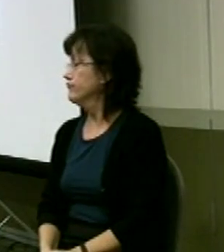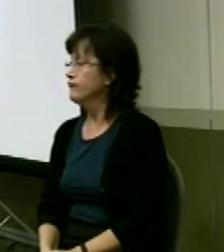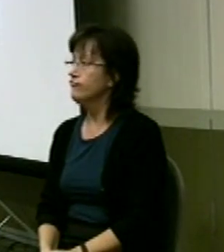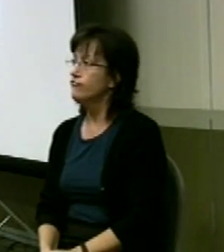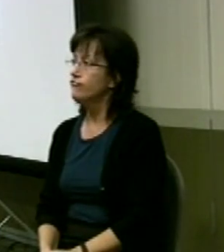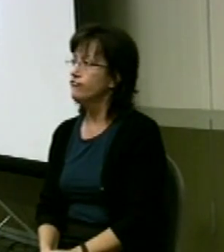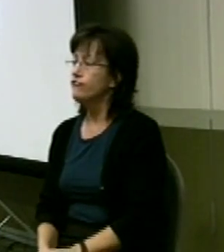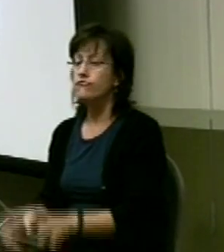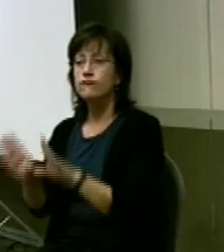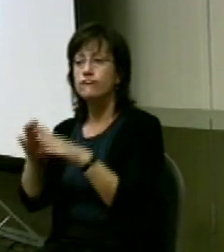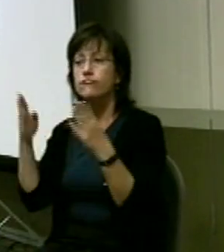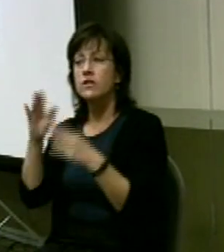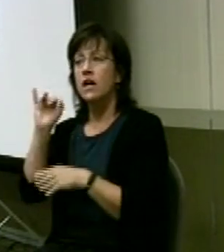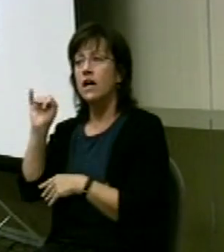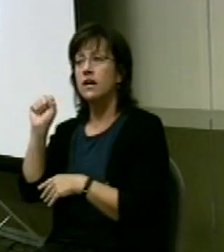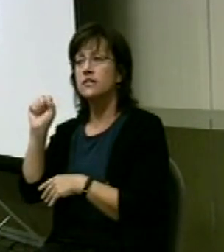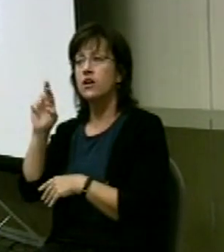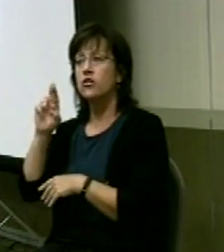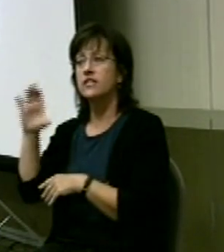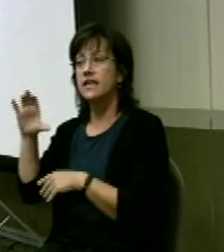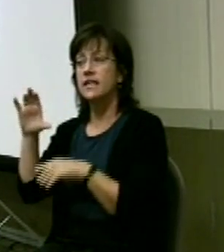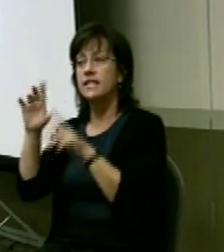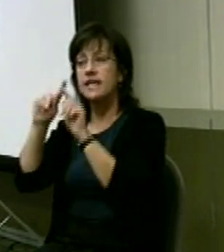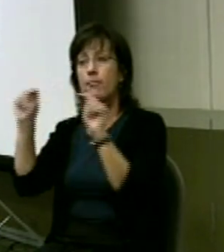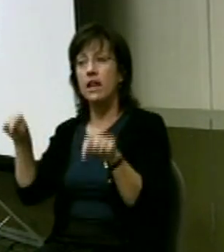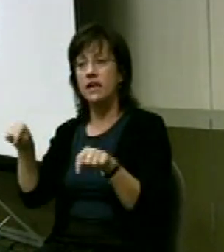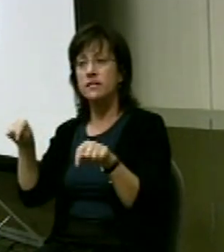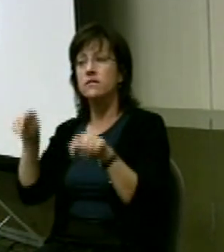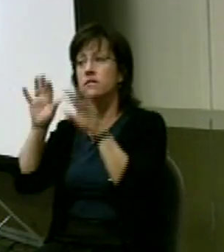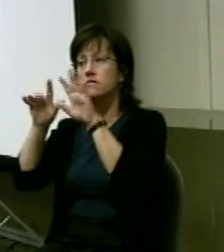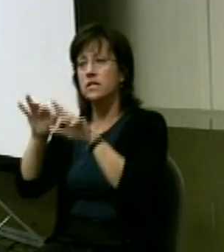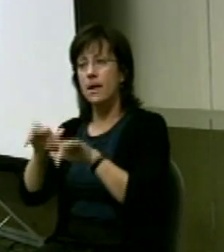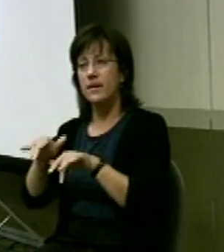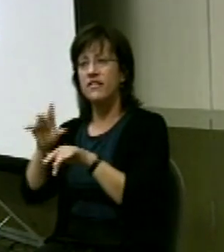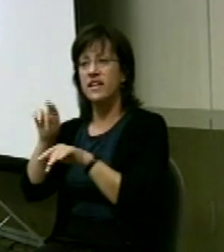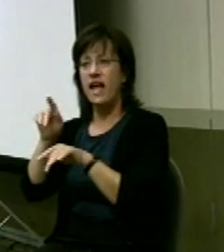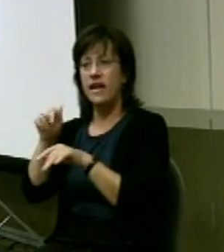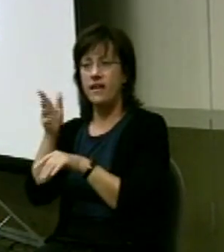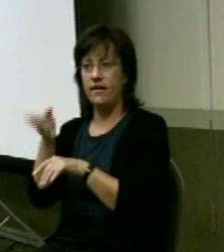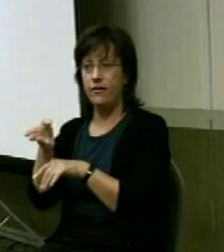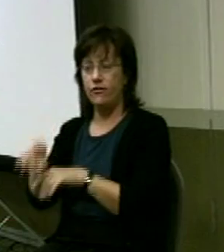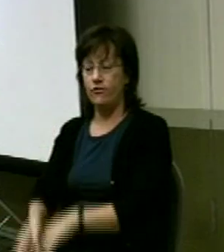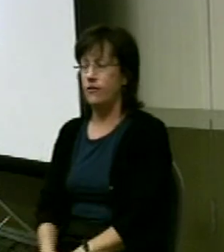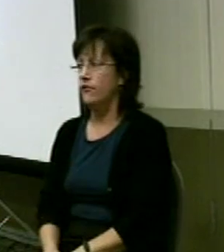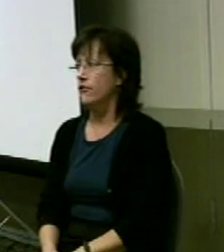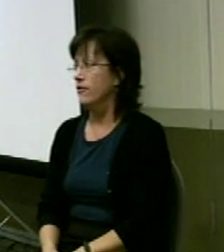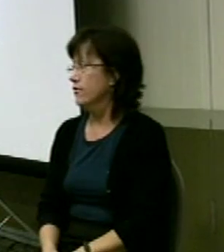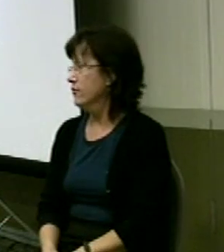And we're going to have you open up the ISRC template and put the data in there.